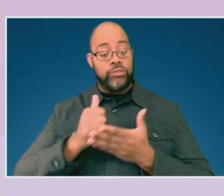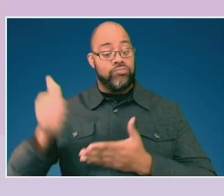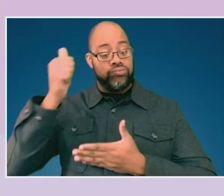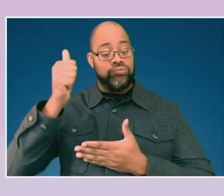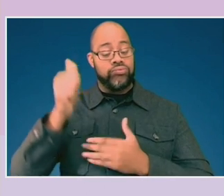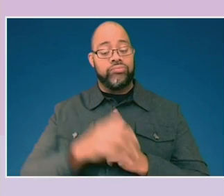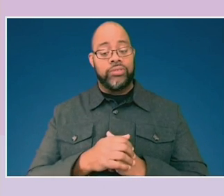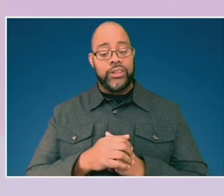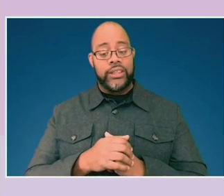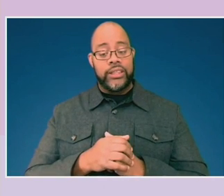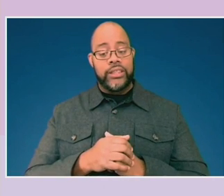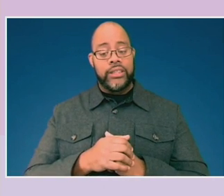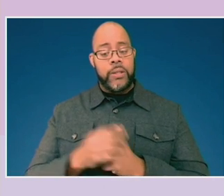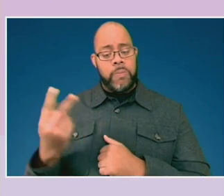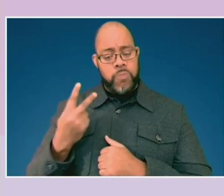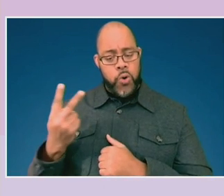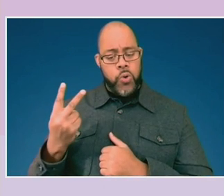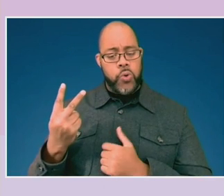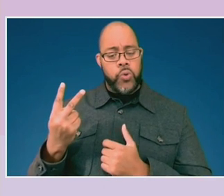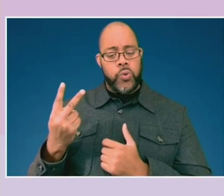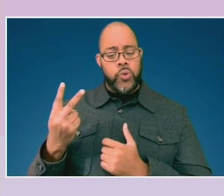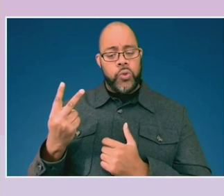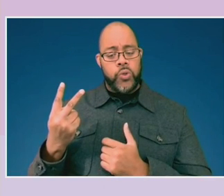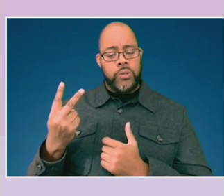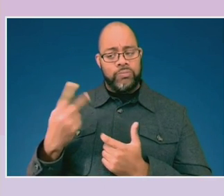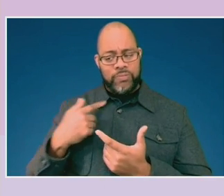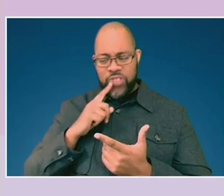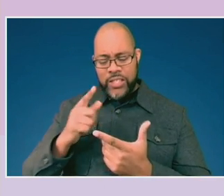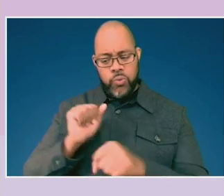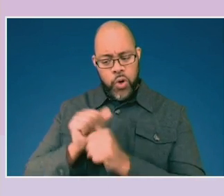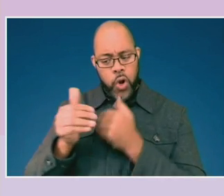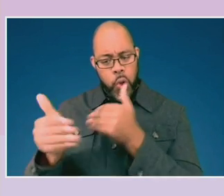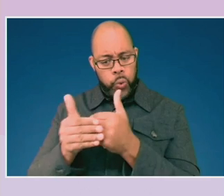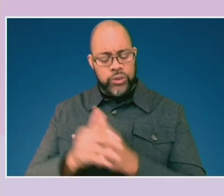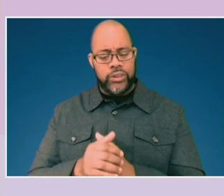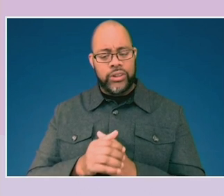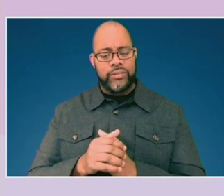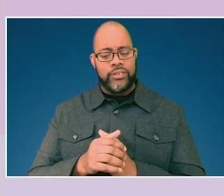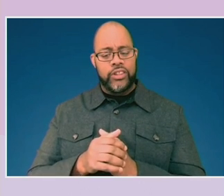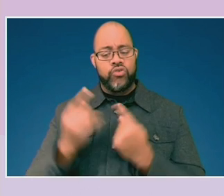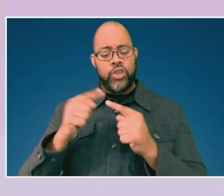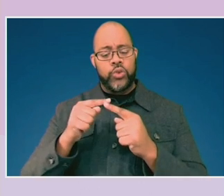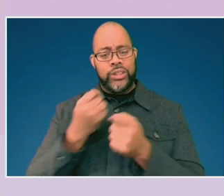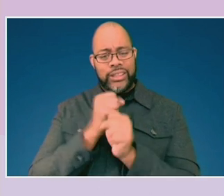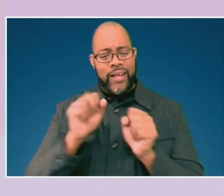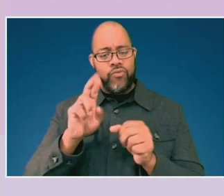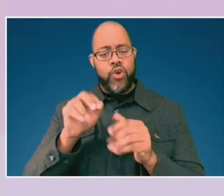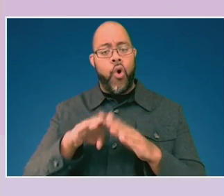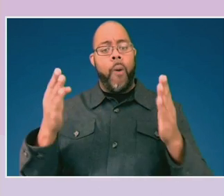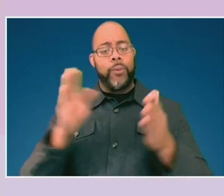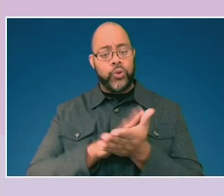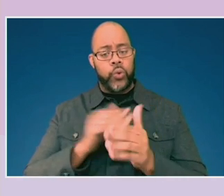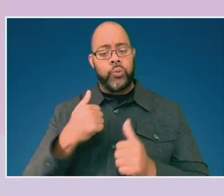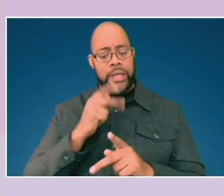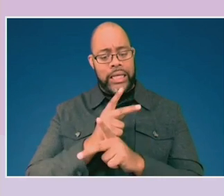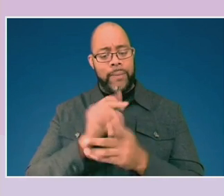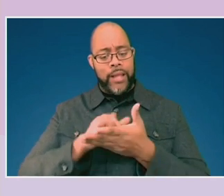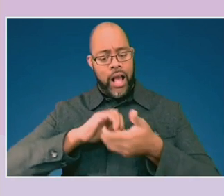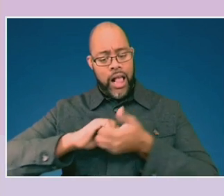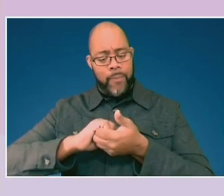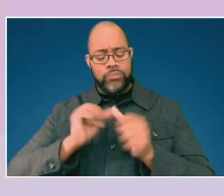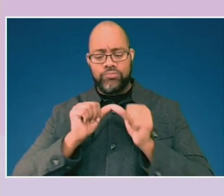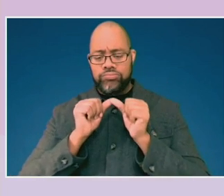I had each other on speed dial as we worked to safely reopen our schools. And we've kept that collaboration ever